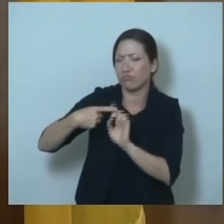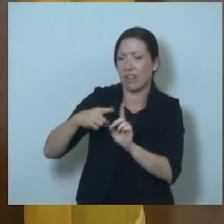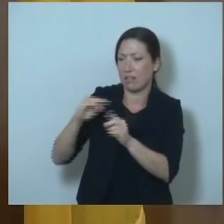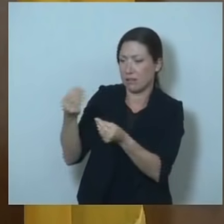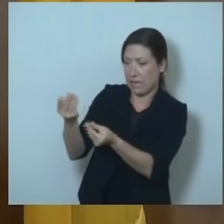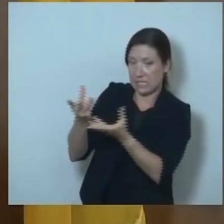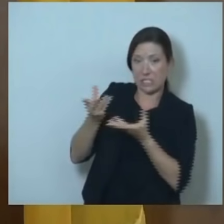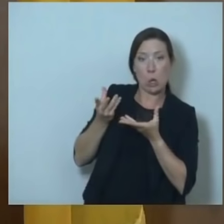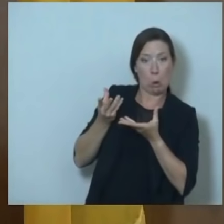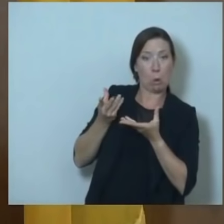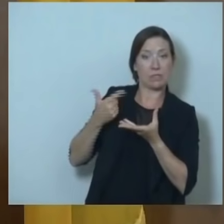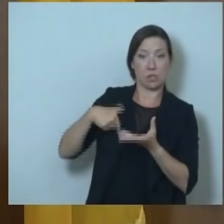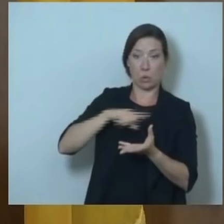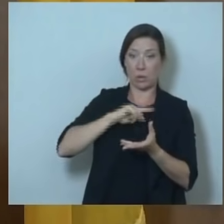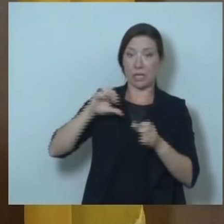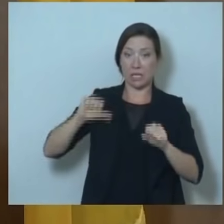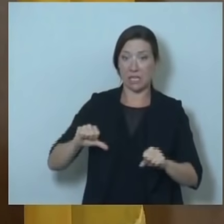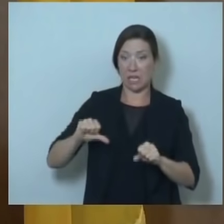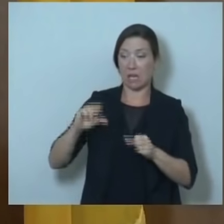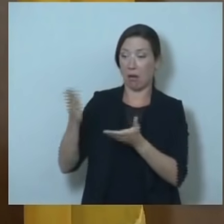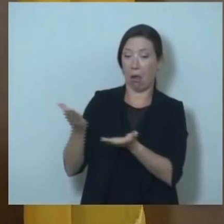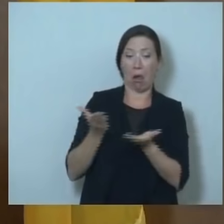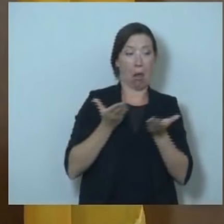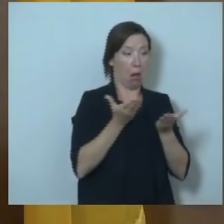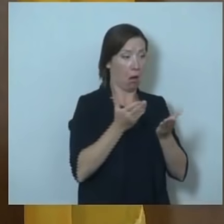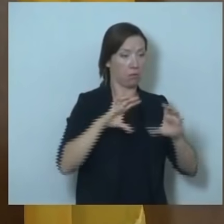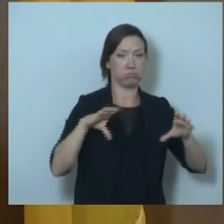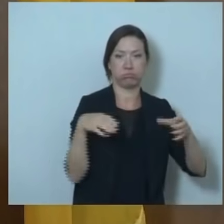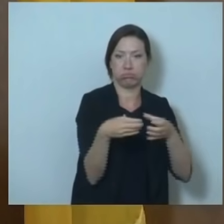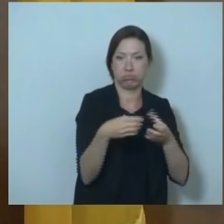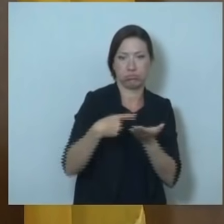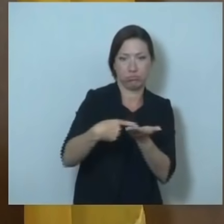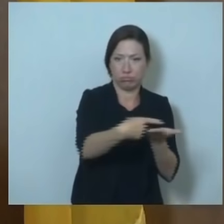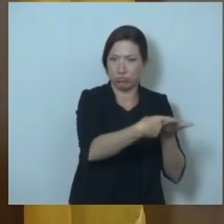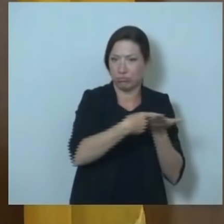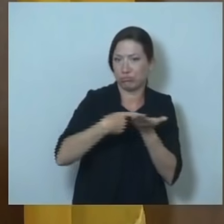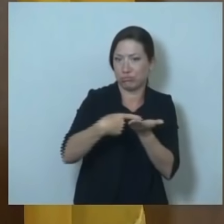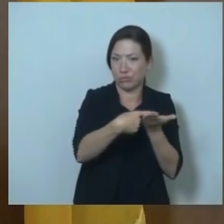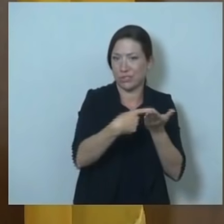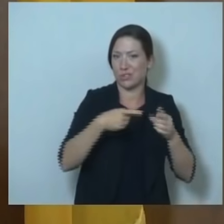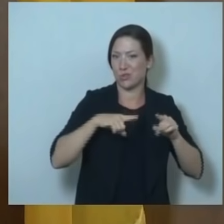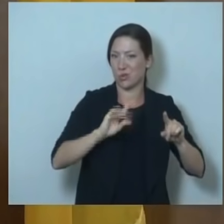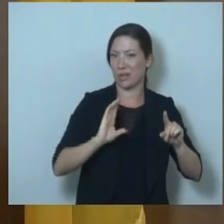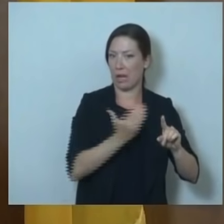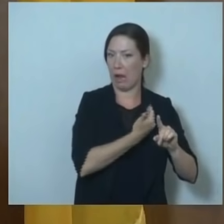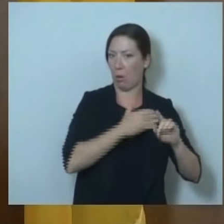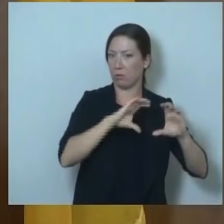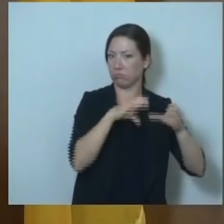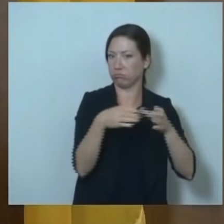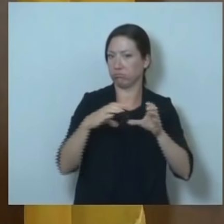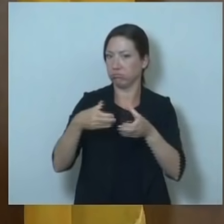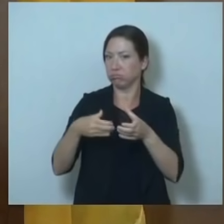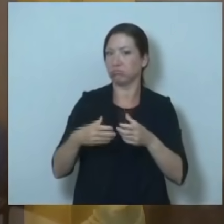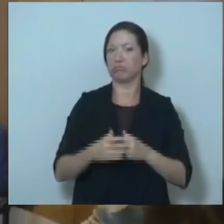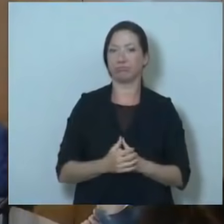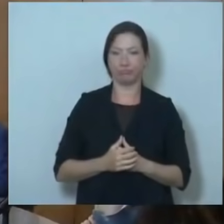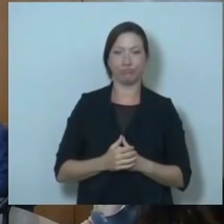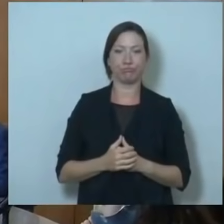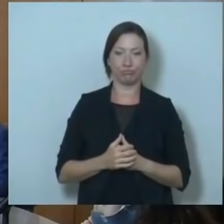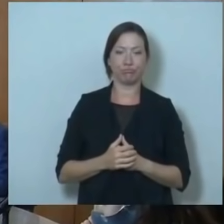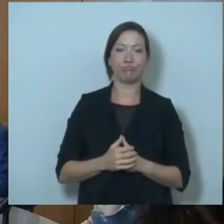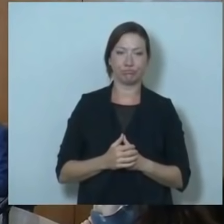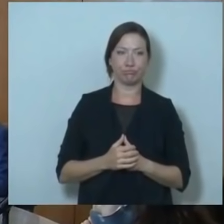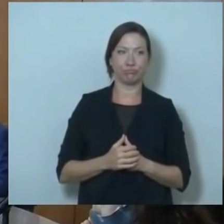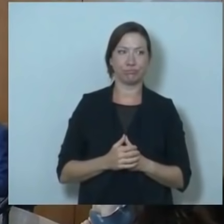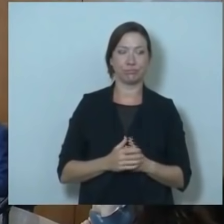those recommendations into consideration through any number one of our economic recovery vehicles. Nora.